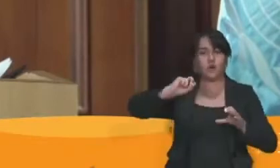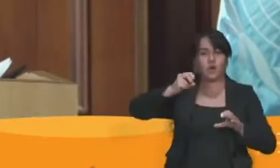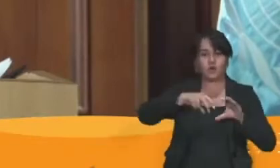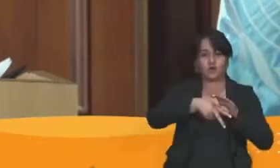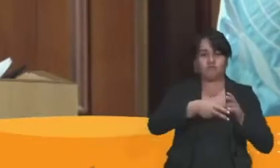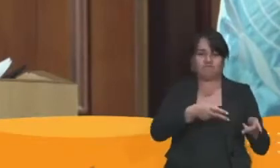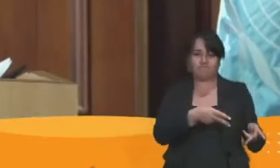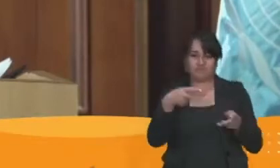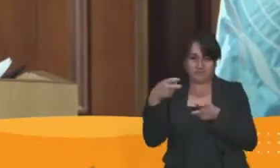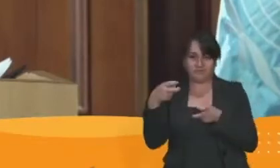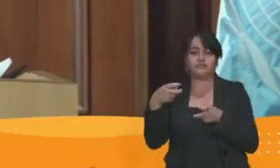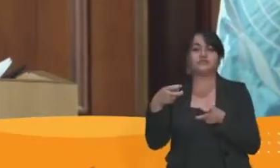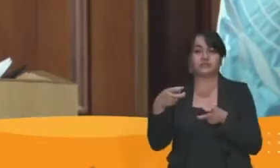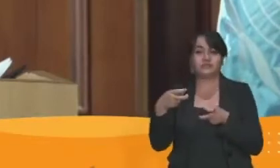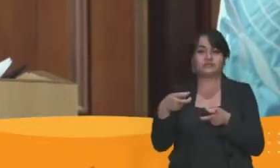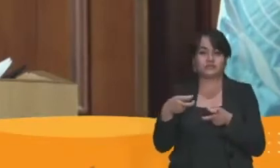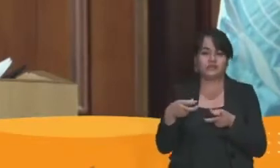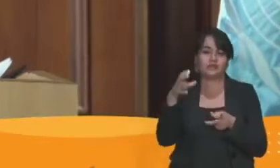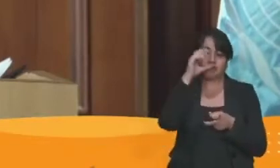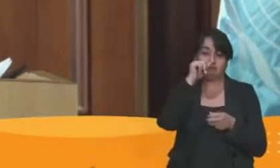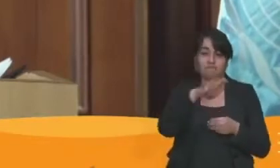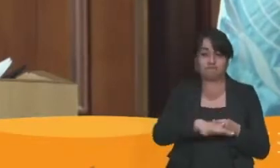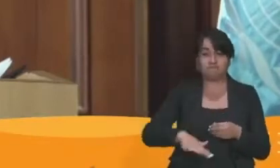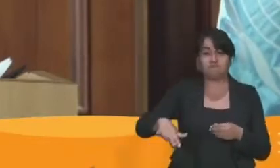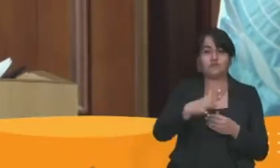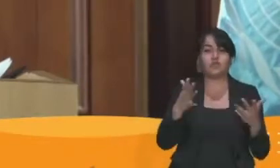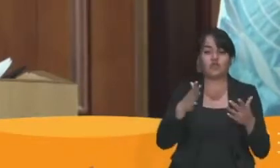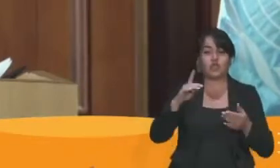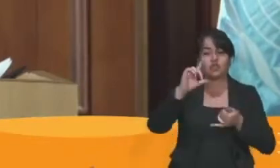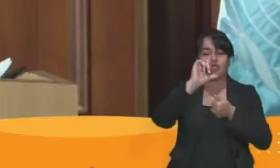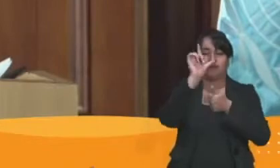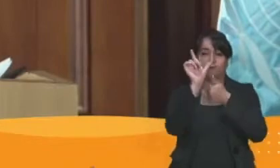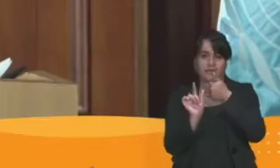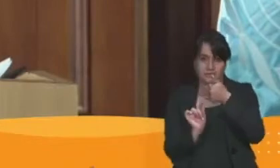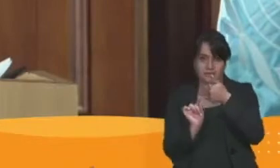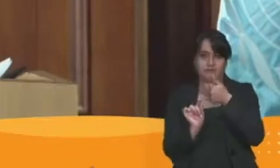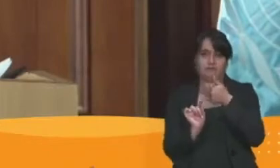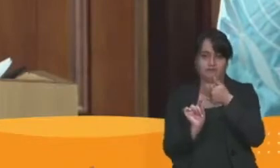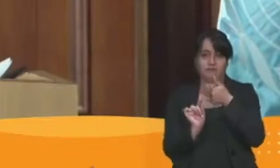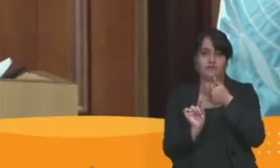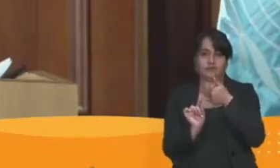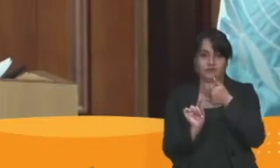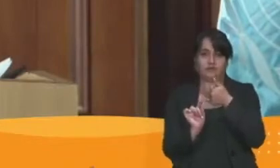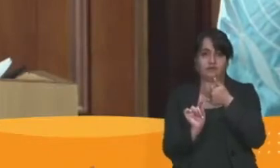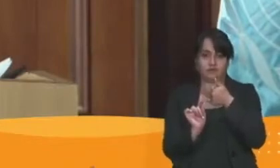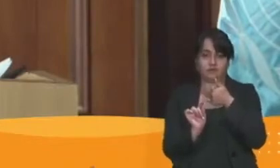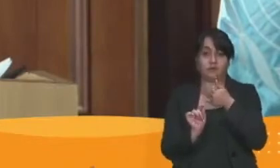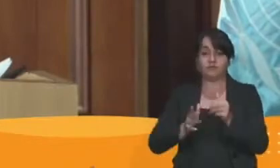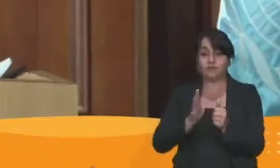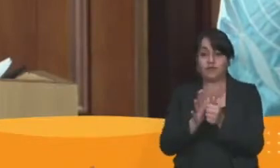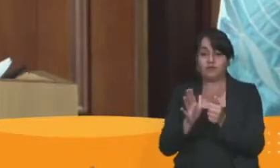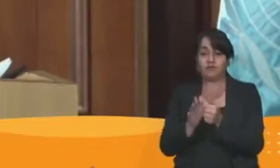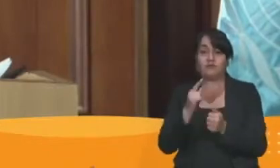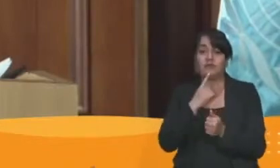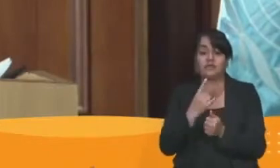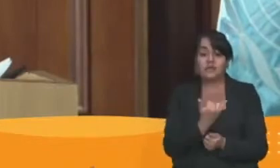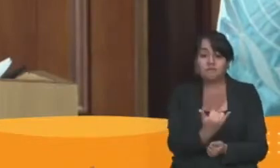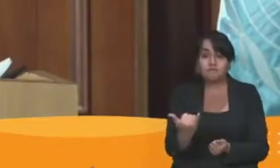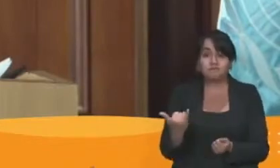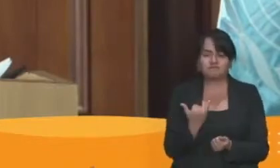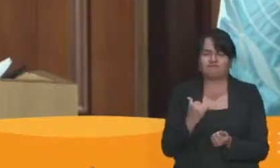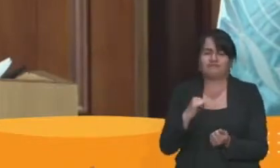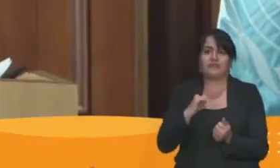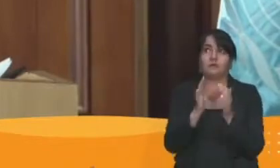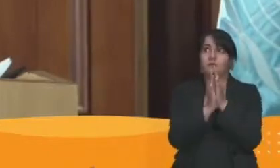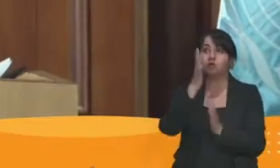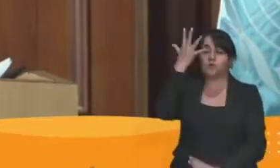is found in the forest reservations in the Pacific. As it was mentioned in the report, it counts with the